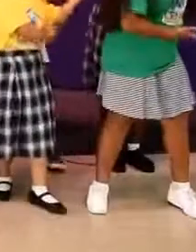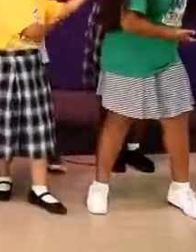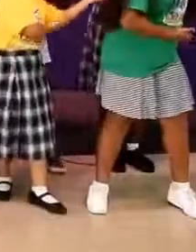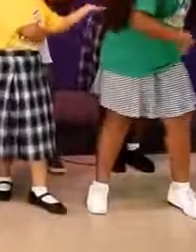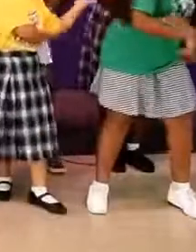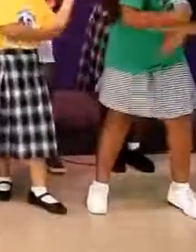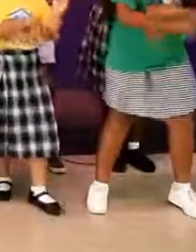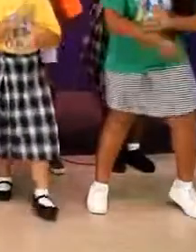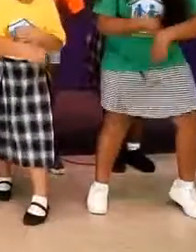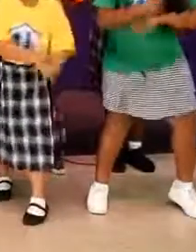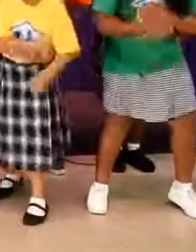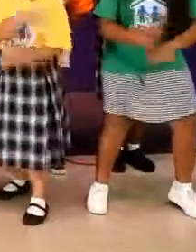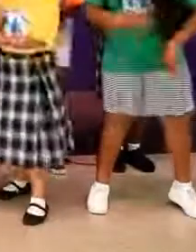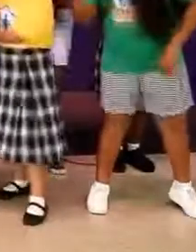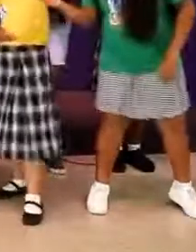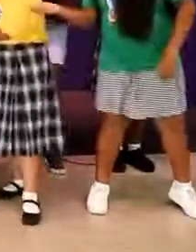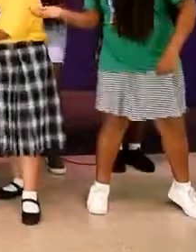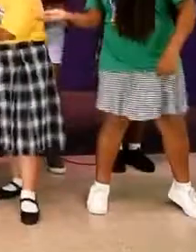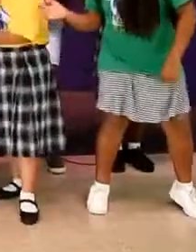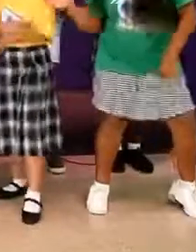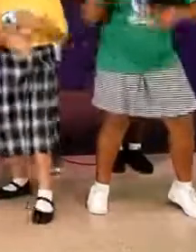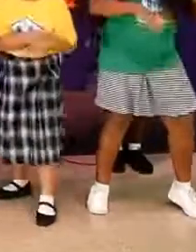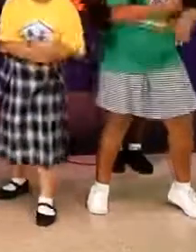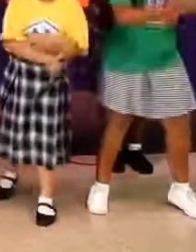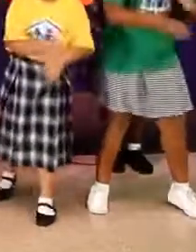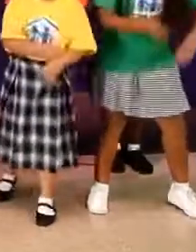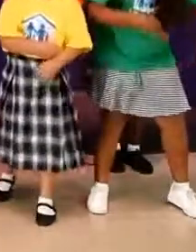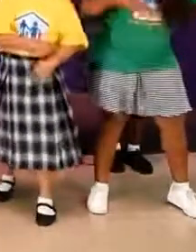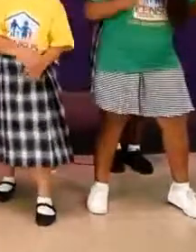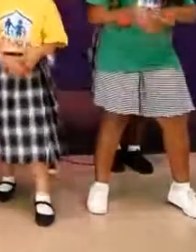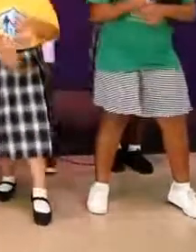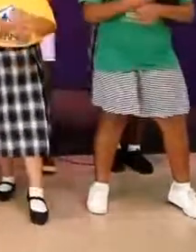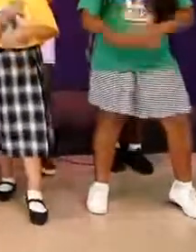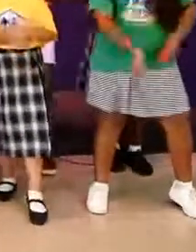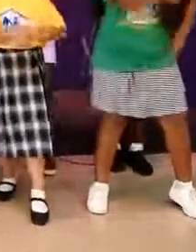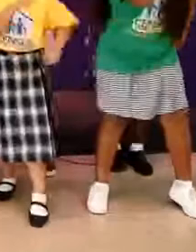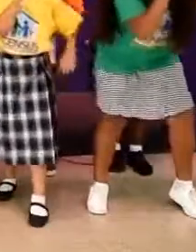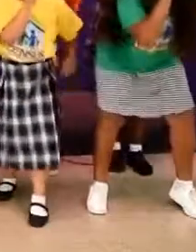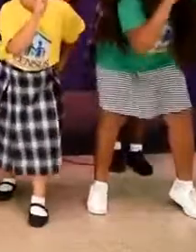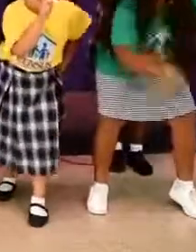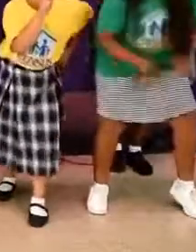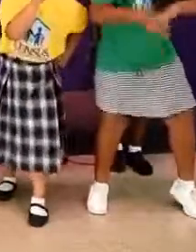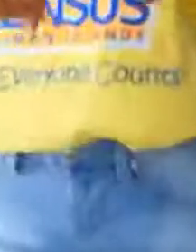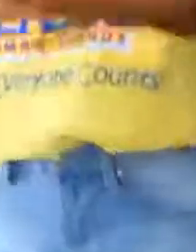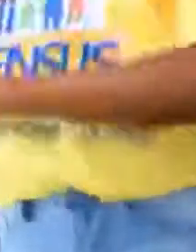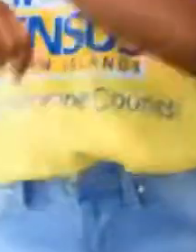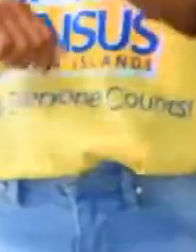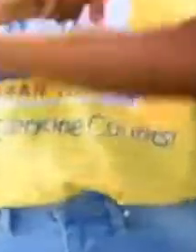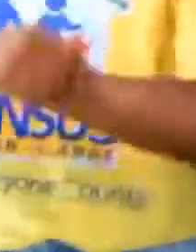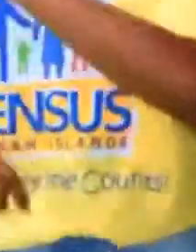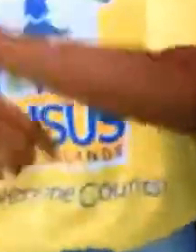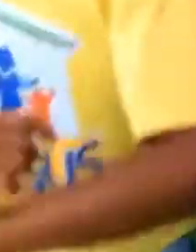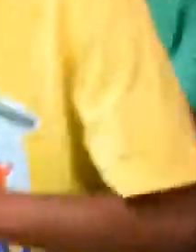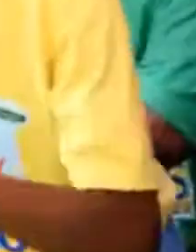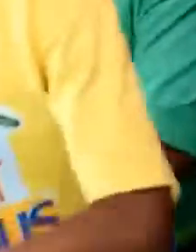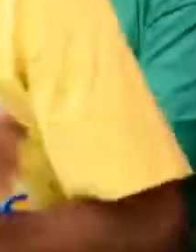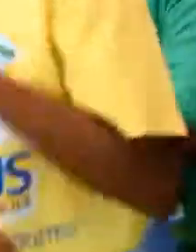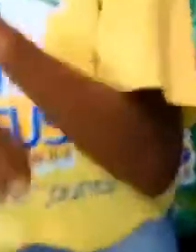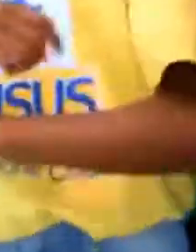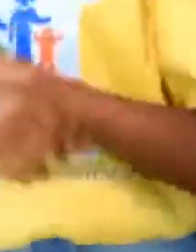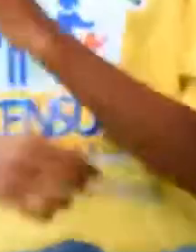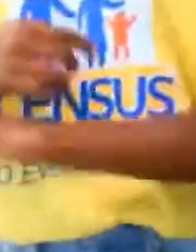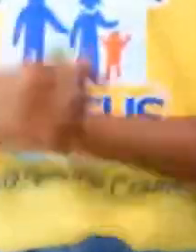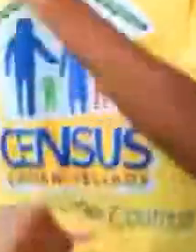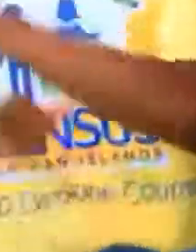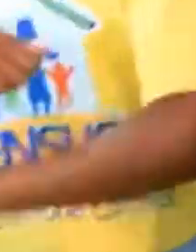Census. But in town, are you ready? Census. Georgetown, we coming. Census. Your info will be secret. Northside, get ready.